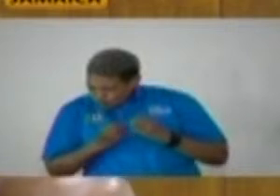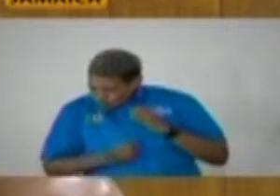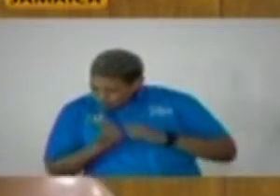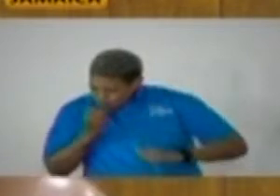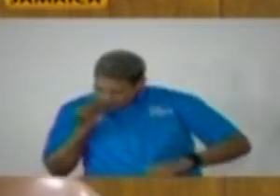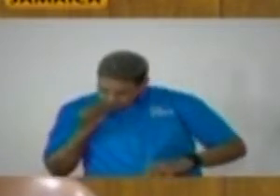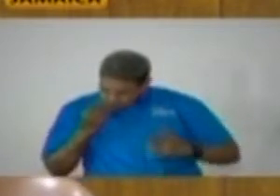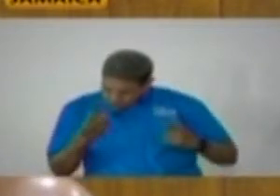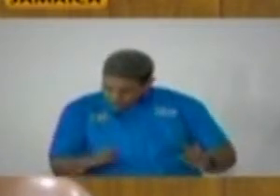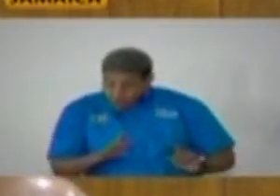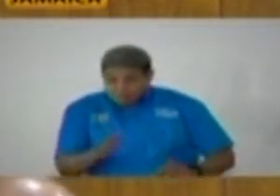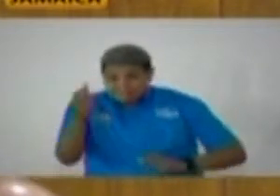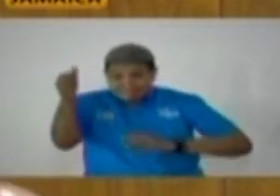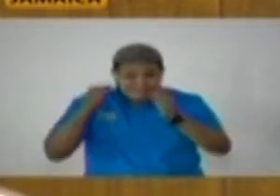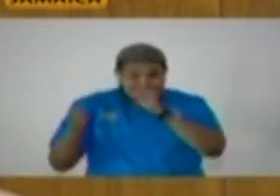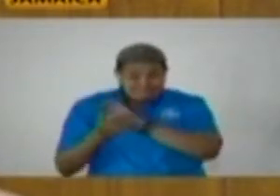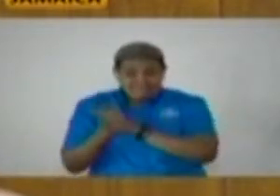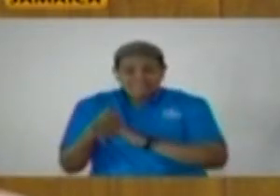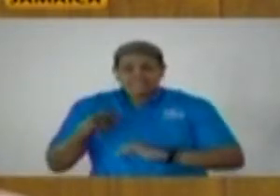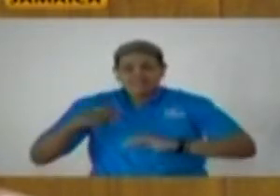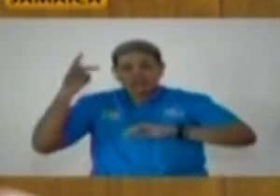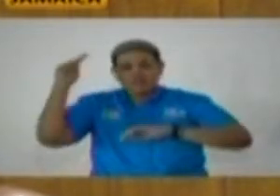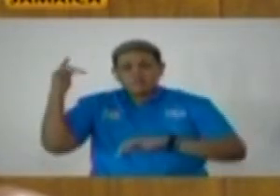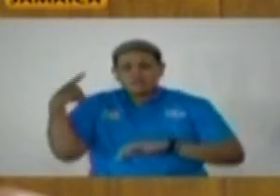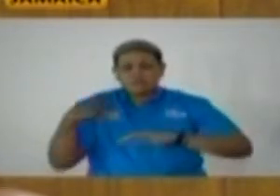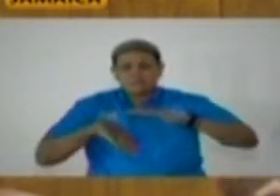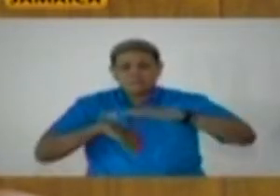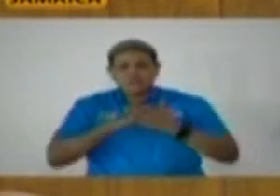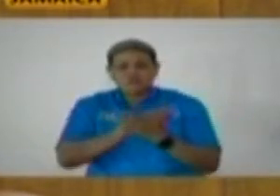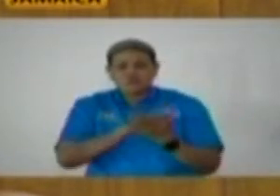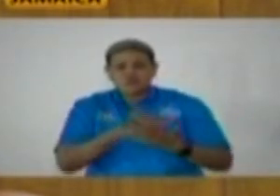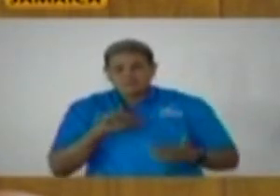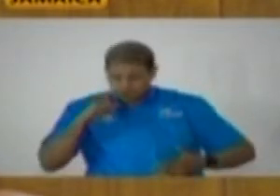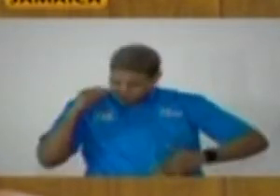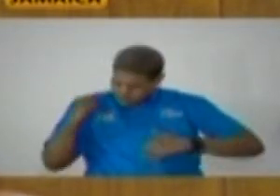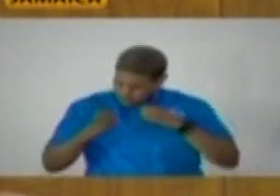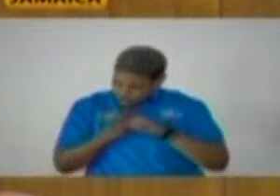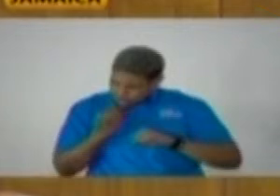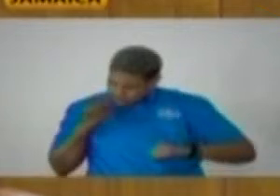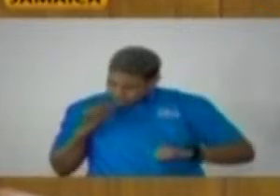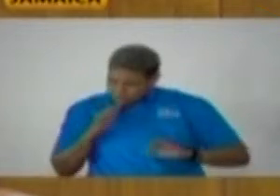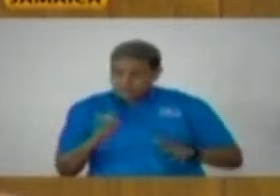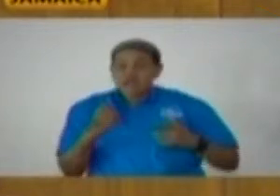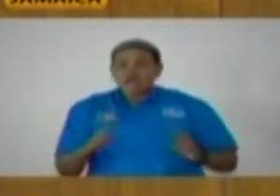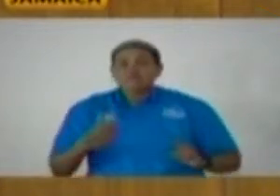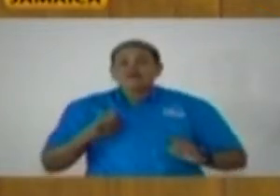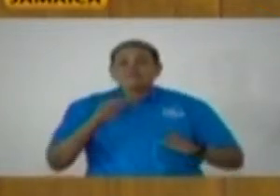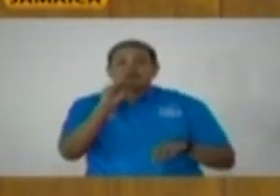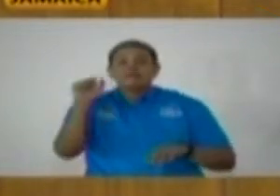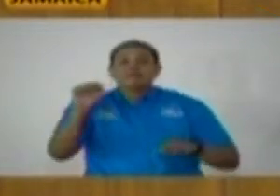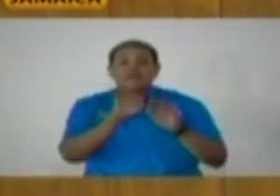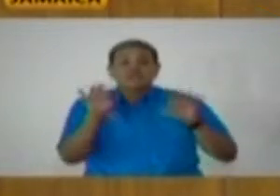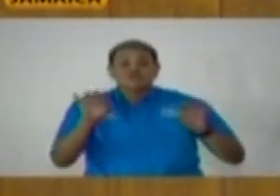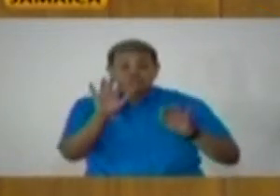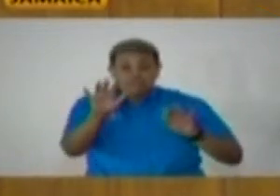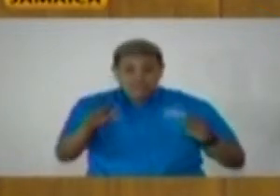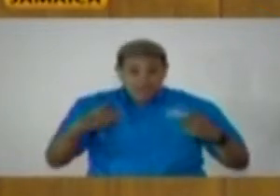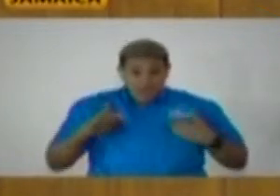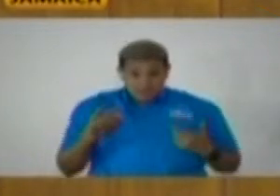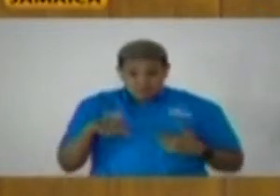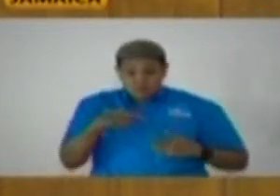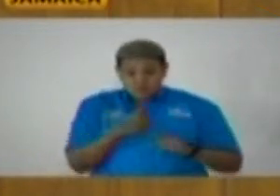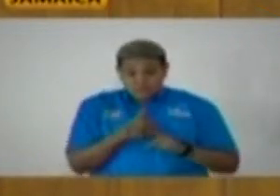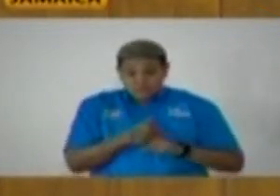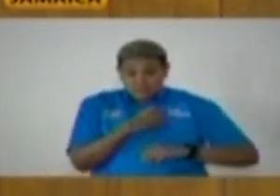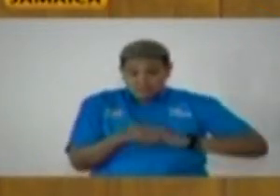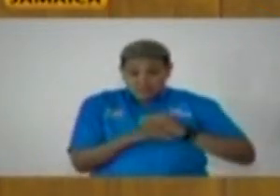ones. As a principal of a basic school, she has 20-odd years experience. She has a master's degree. Those are the teachers